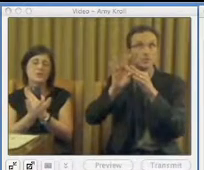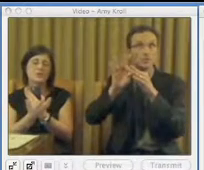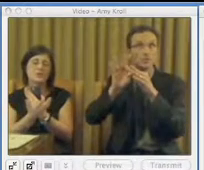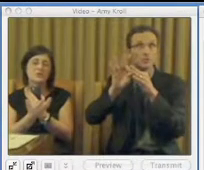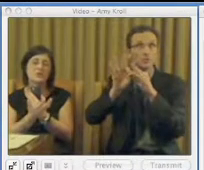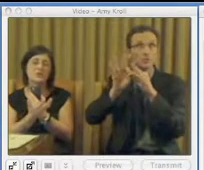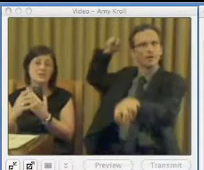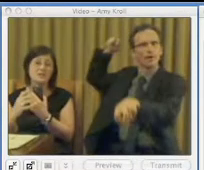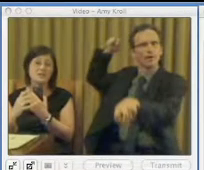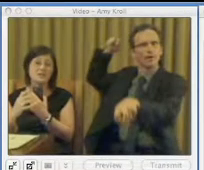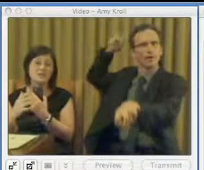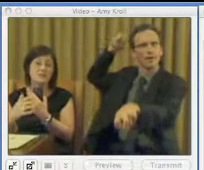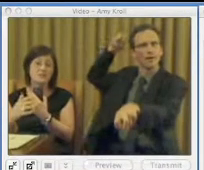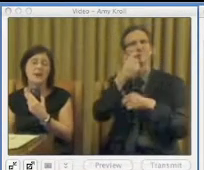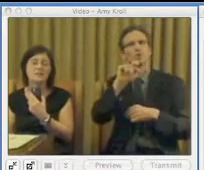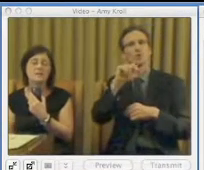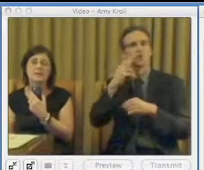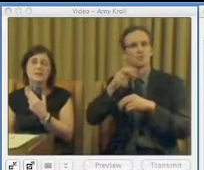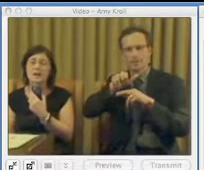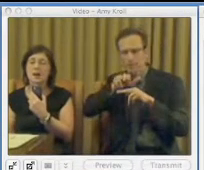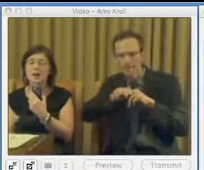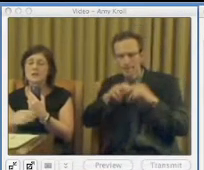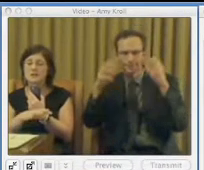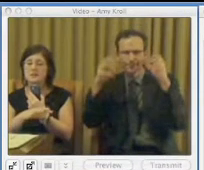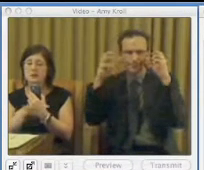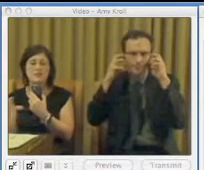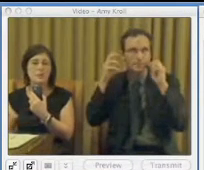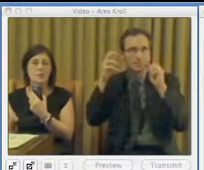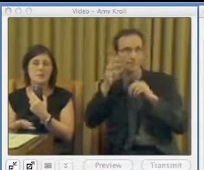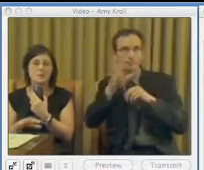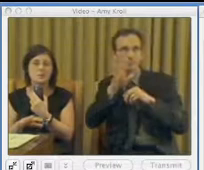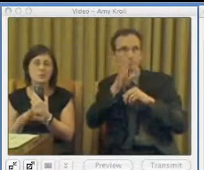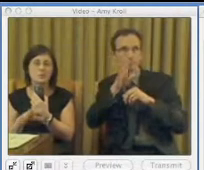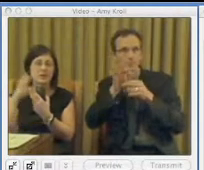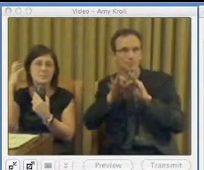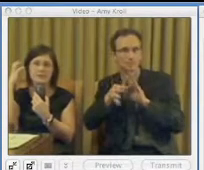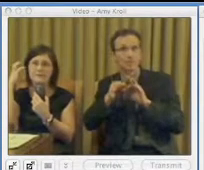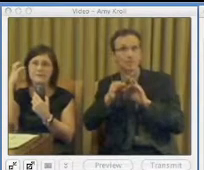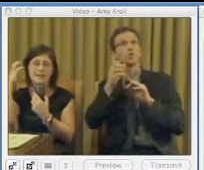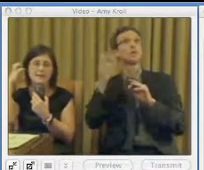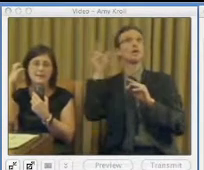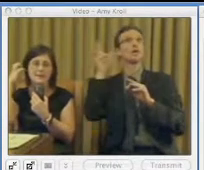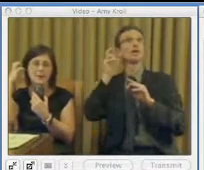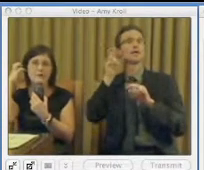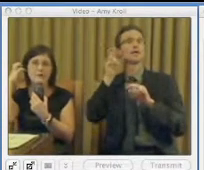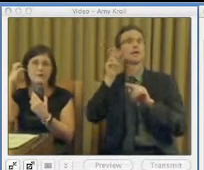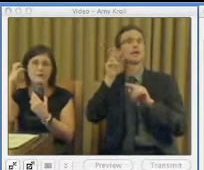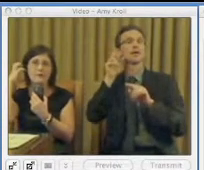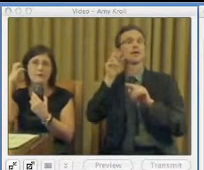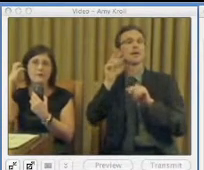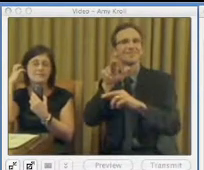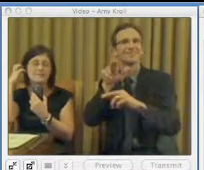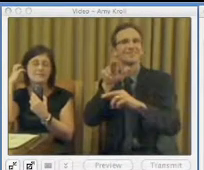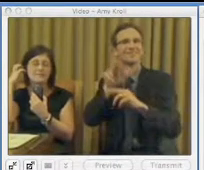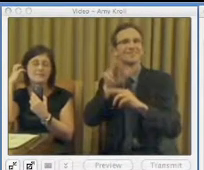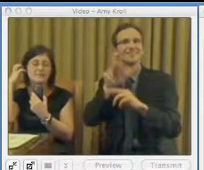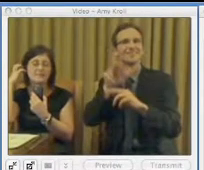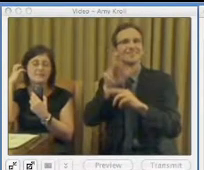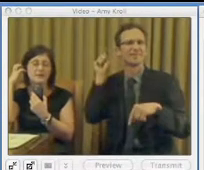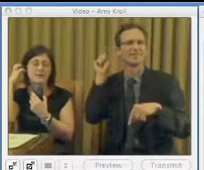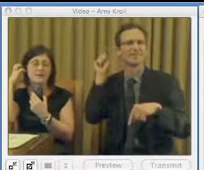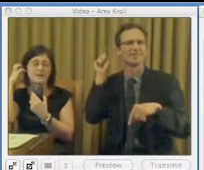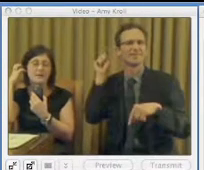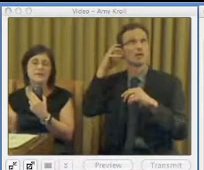simultaneous interpreting booths at the back of the room, and the clients, the conference participants will hear a disembodied voice, you know,